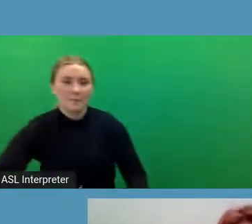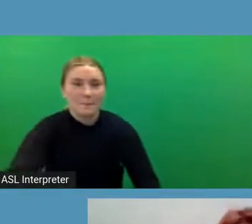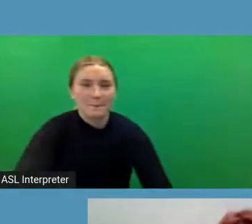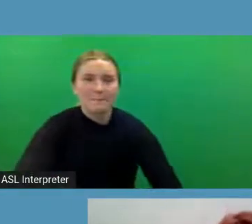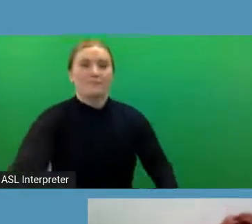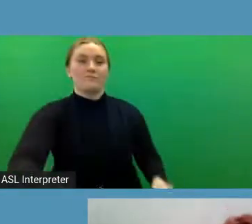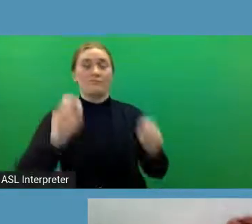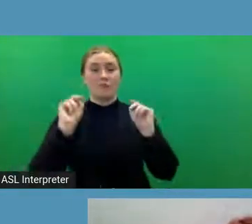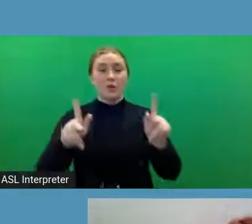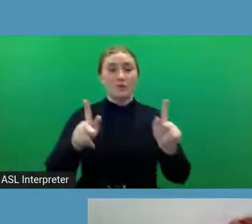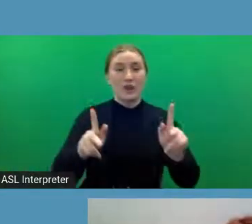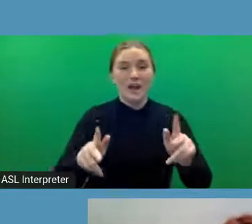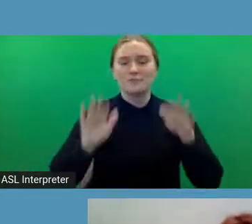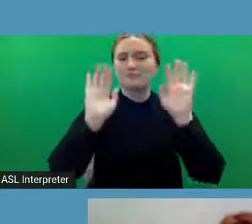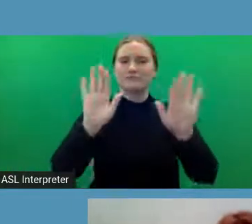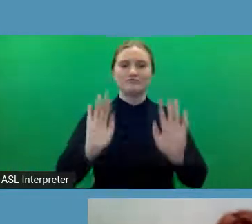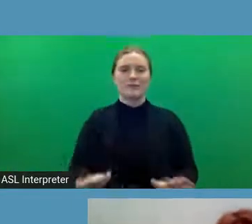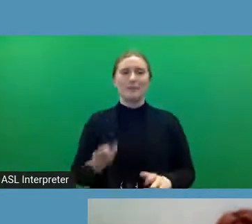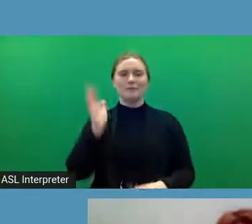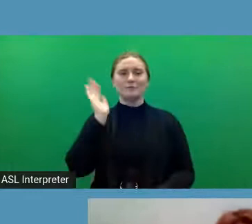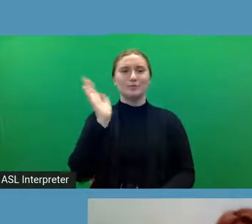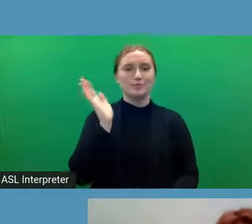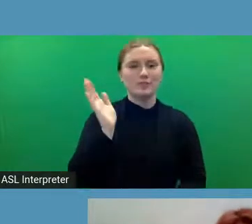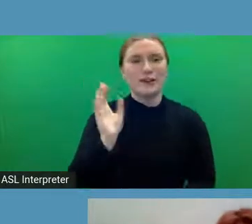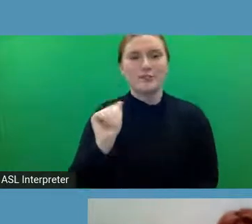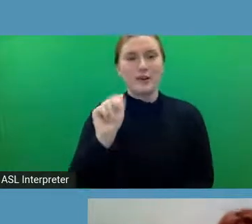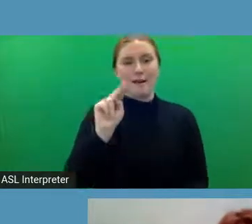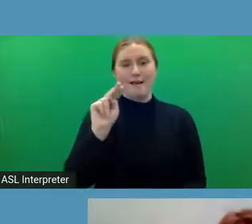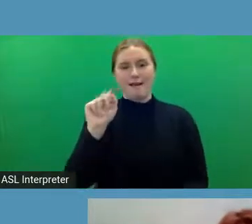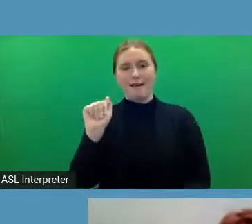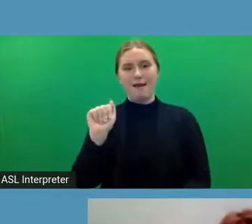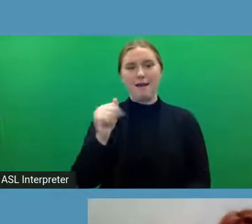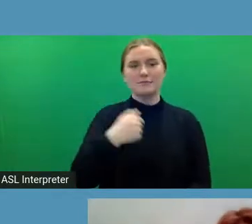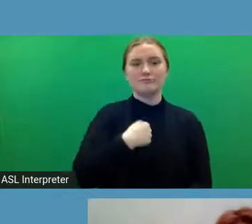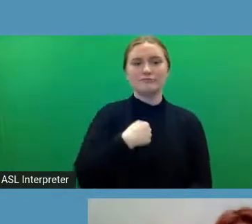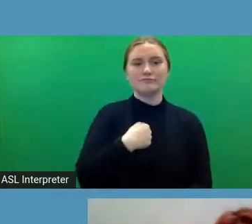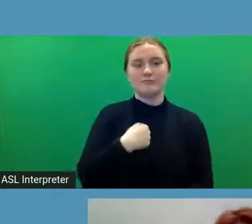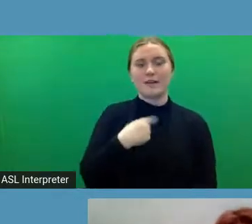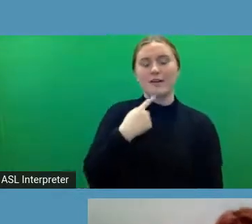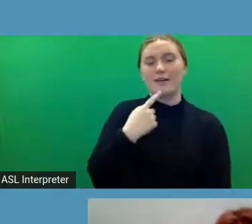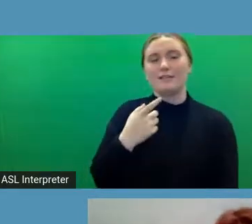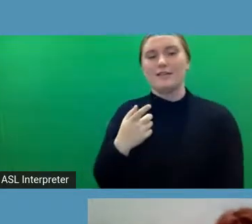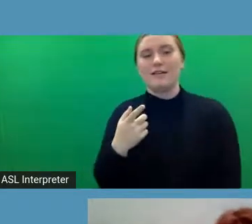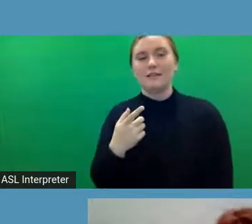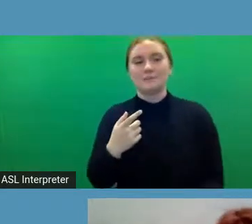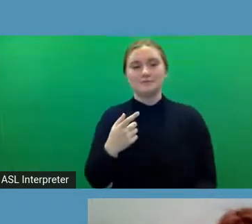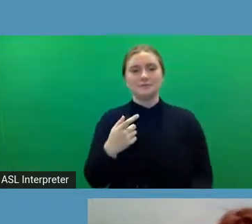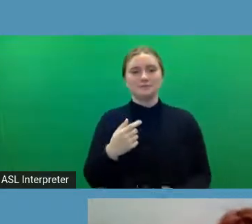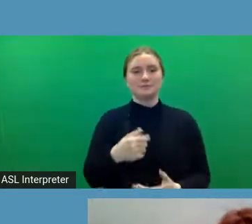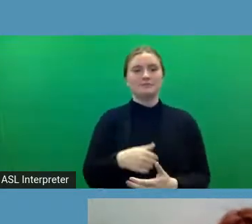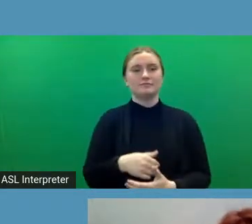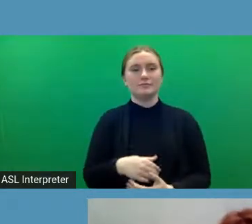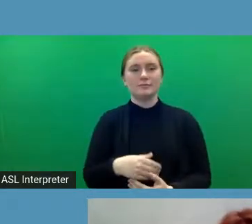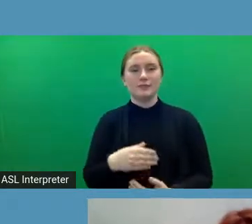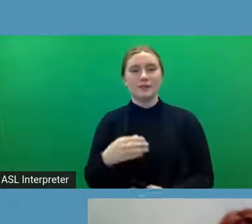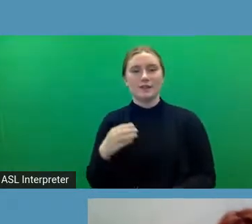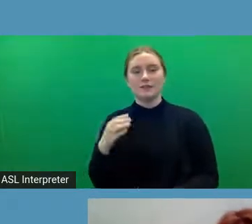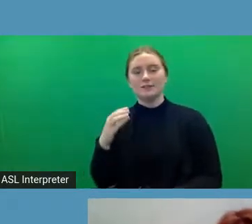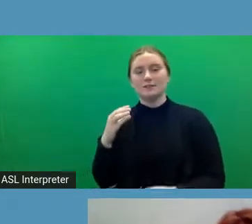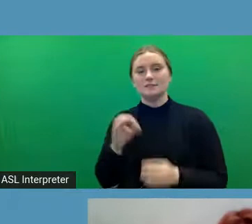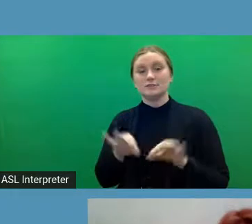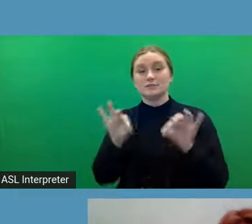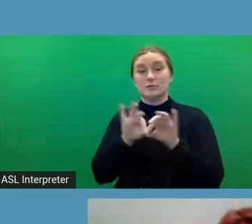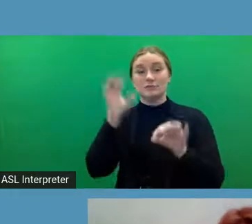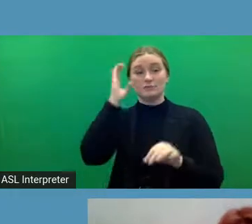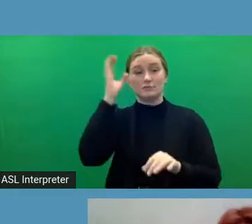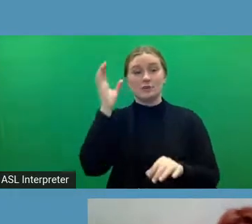Okay, that was wonderful, Anna. And I just have to say that it's a constant learning process for everybody, for me too,